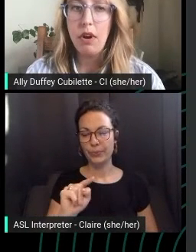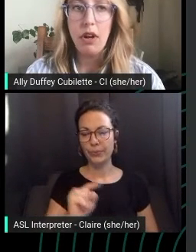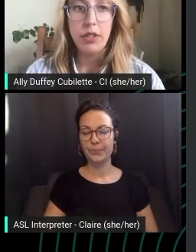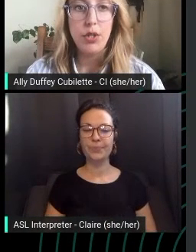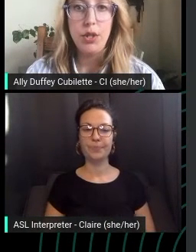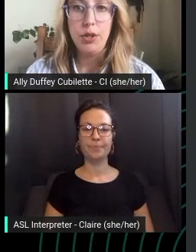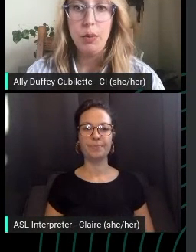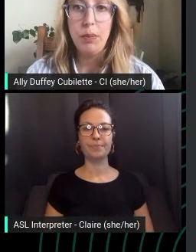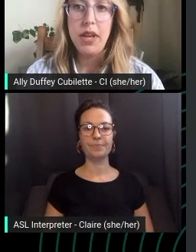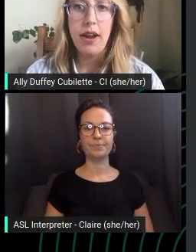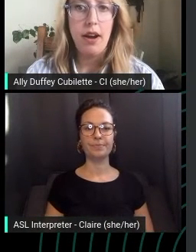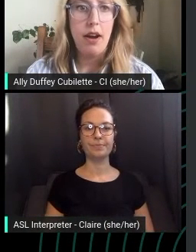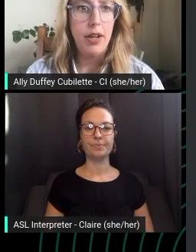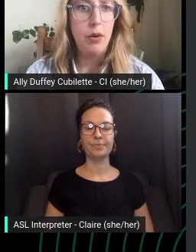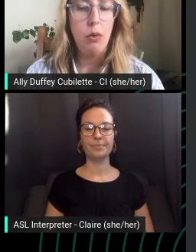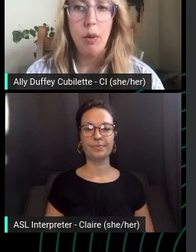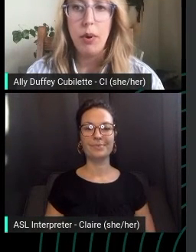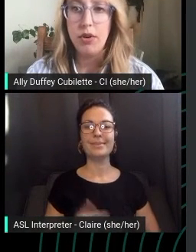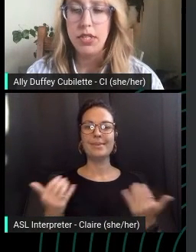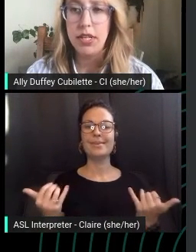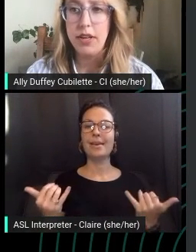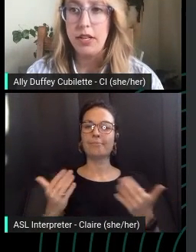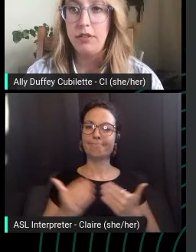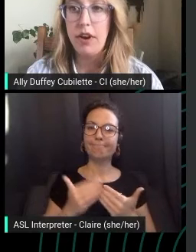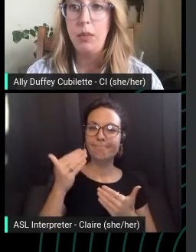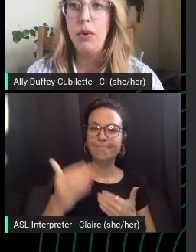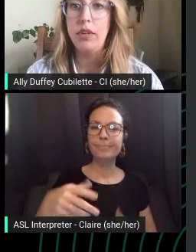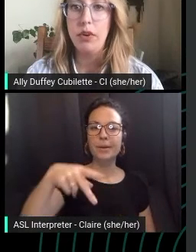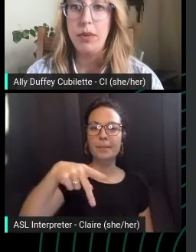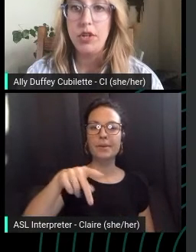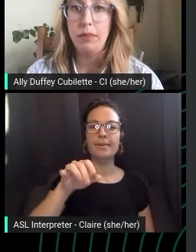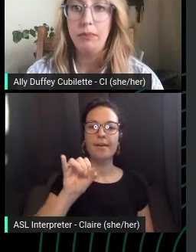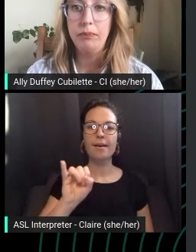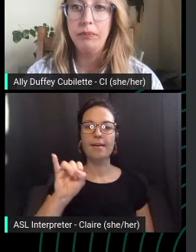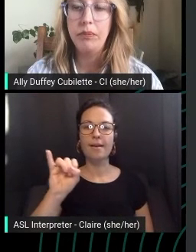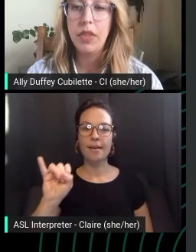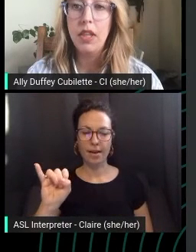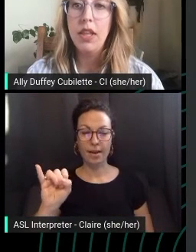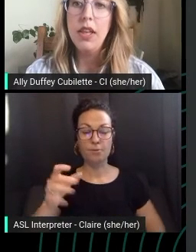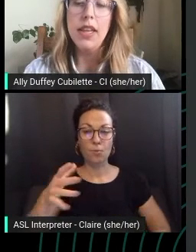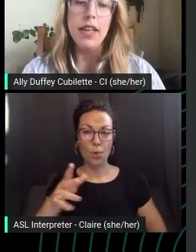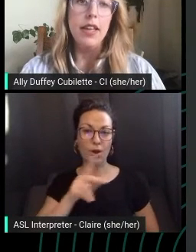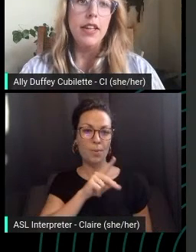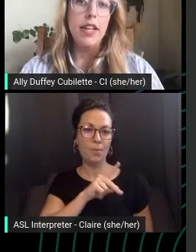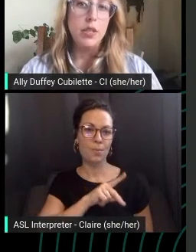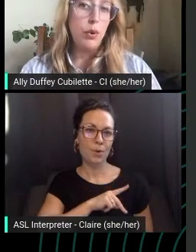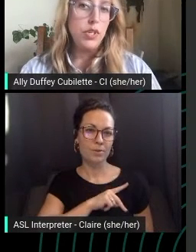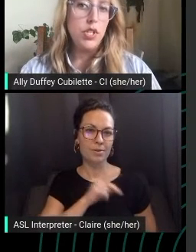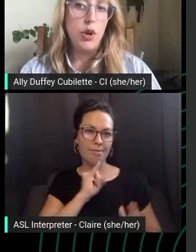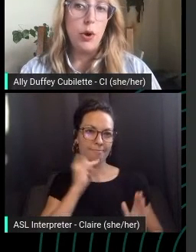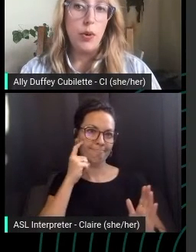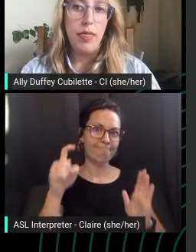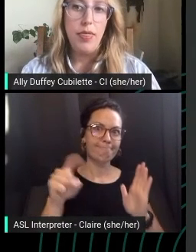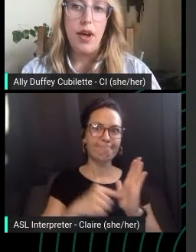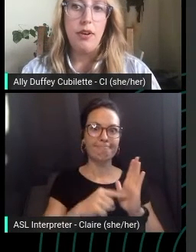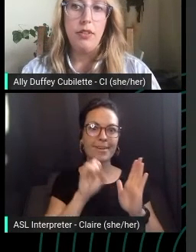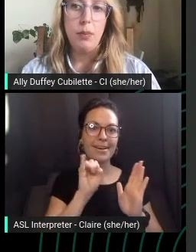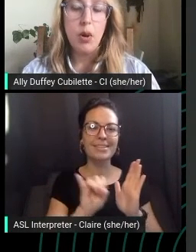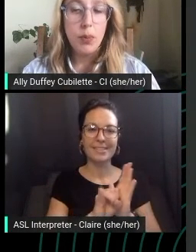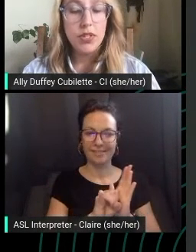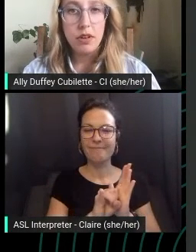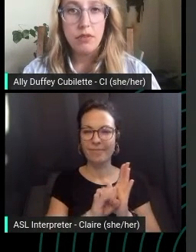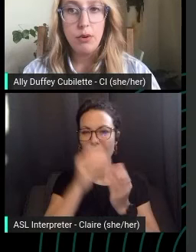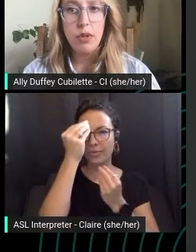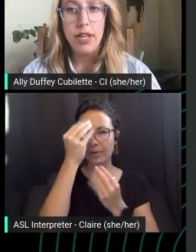Let's move on to PII, or personally identifiable information. It's important to note that